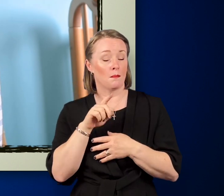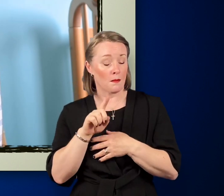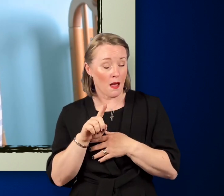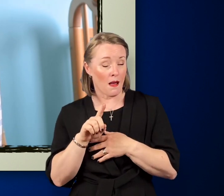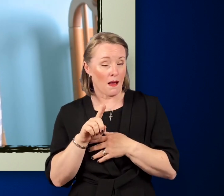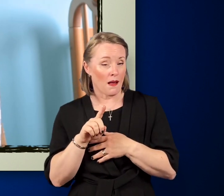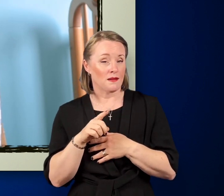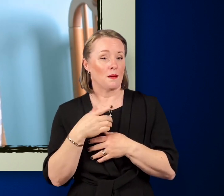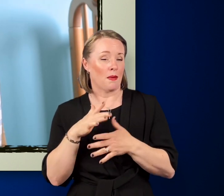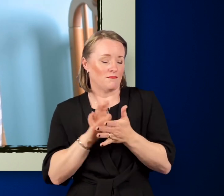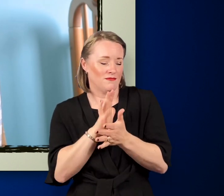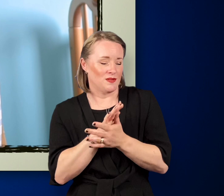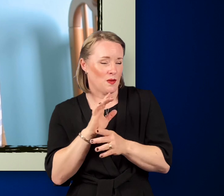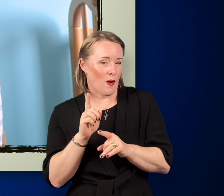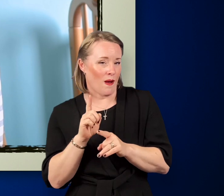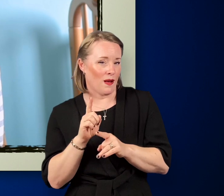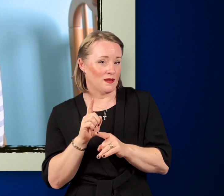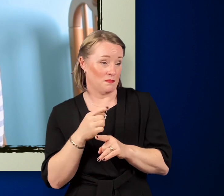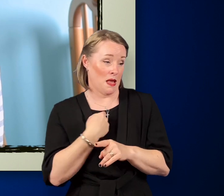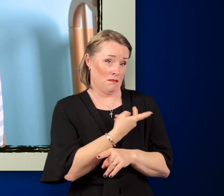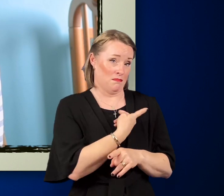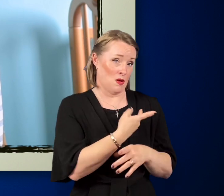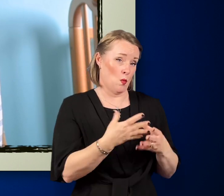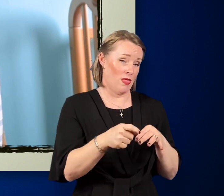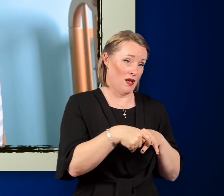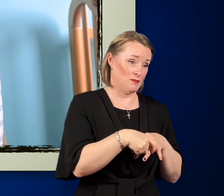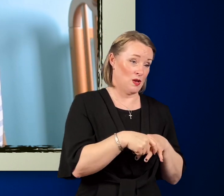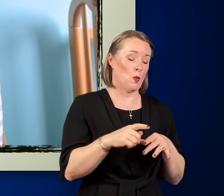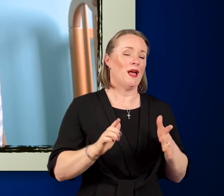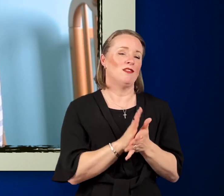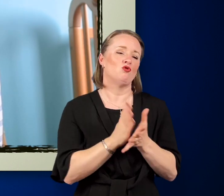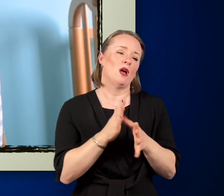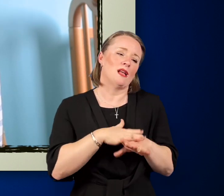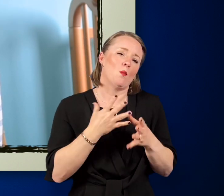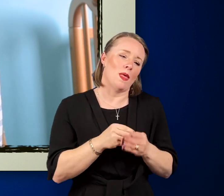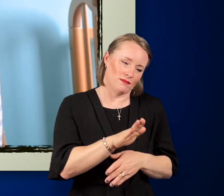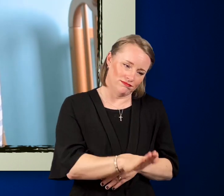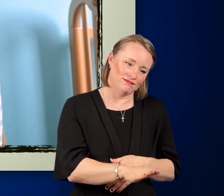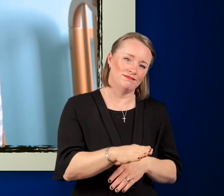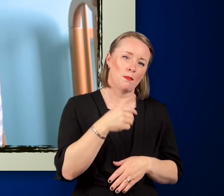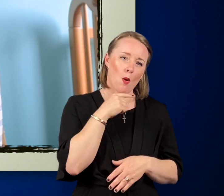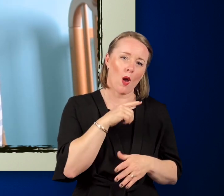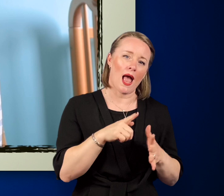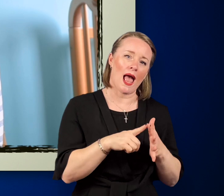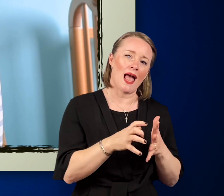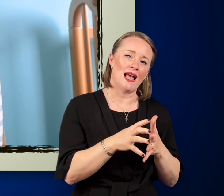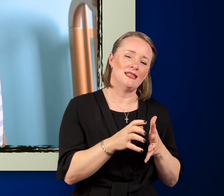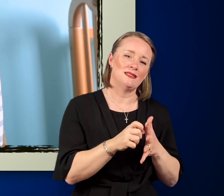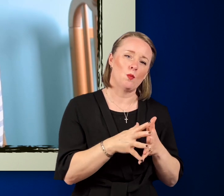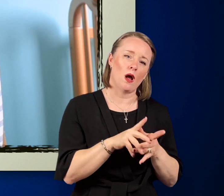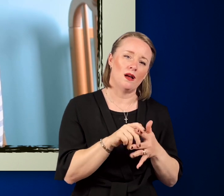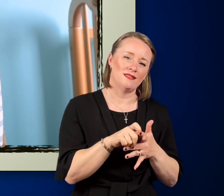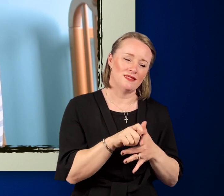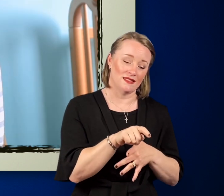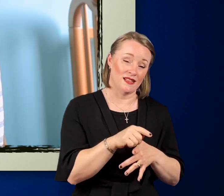enjoy, what Will and I both have been able to enjoy, is the time that we spend with Edward, reading his Bible stories with him, watching worship videos